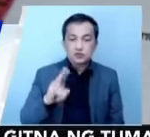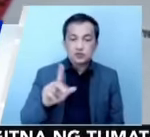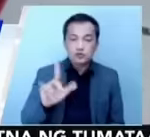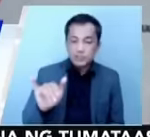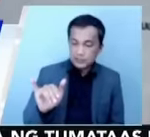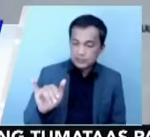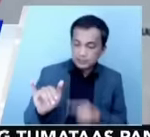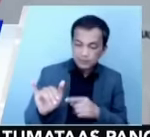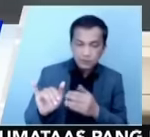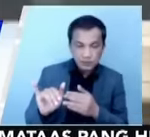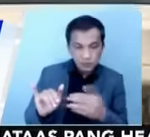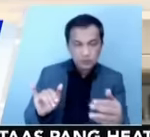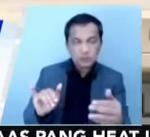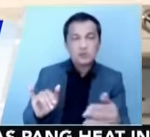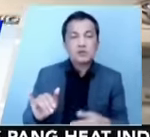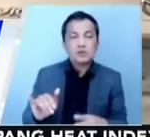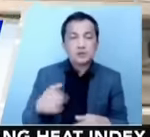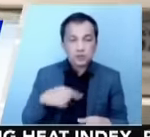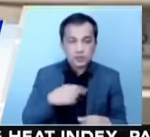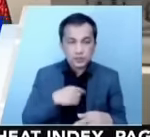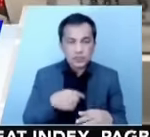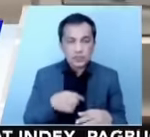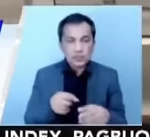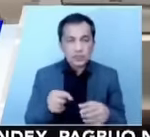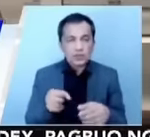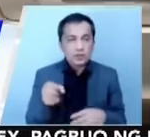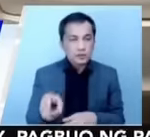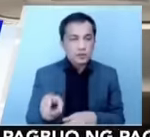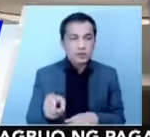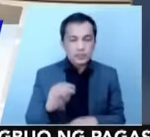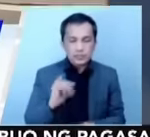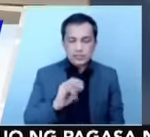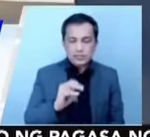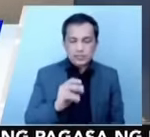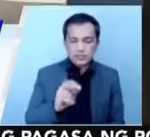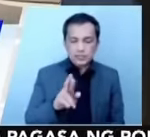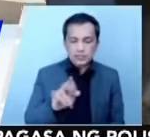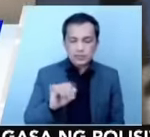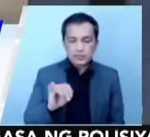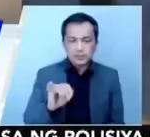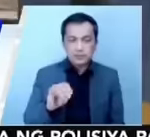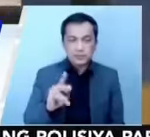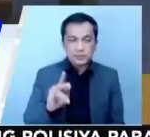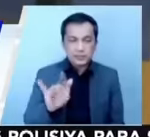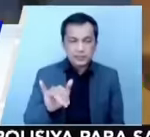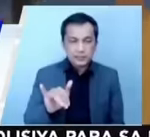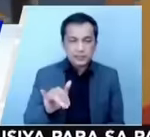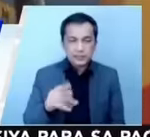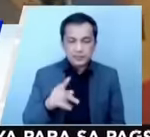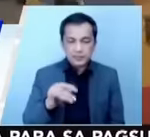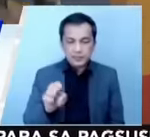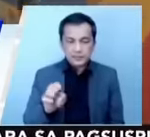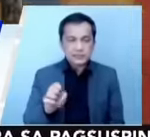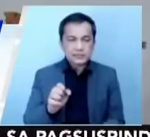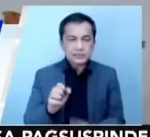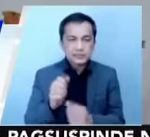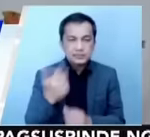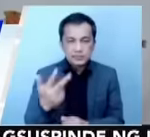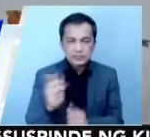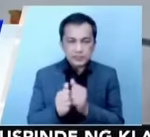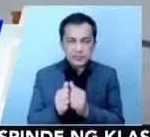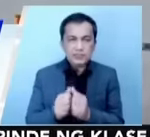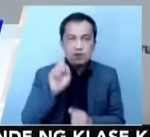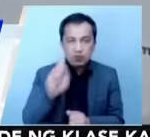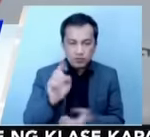or thereafter, we will implement the interoperability phase 3, meaning we will have one account or one